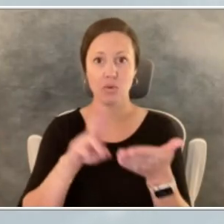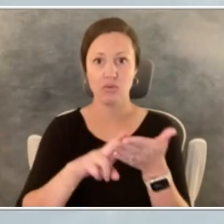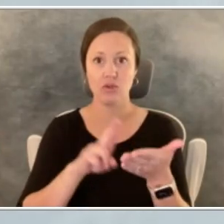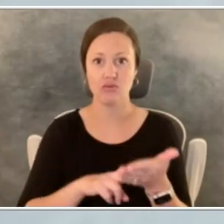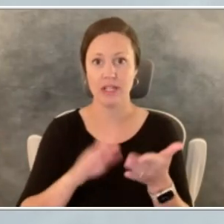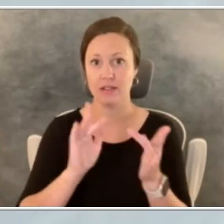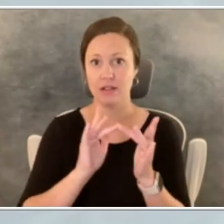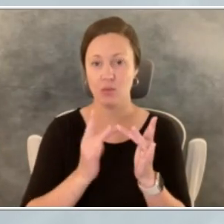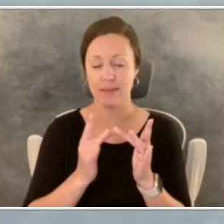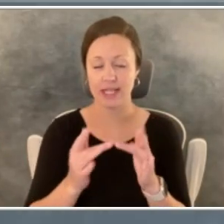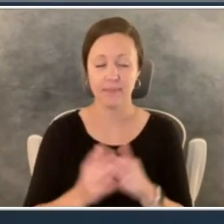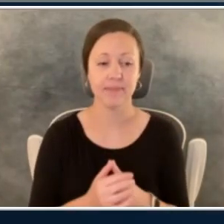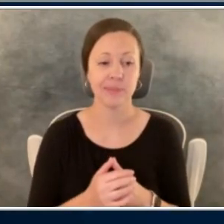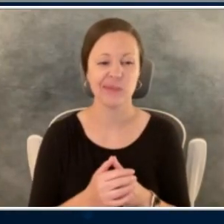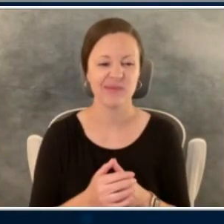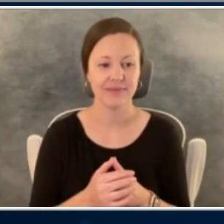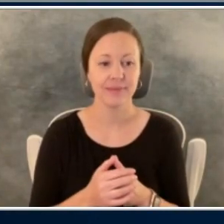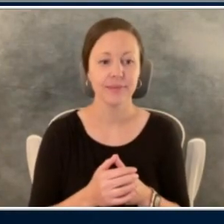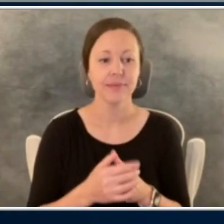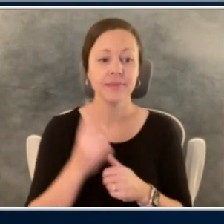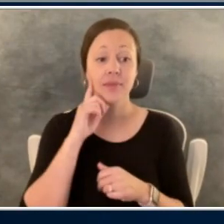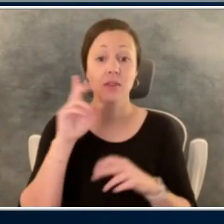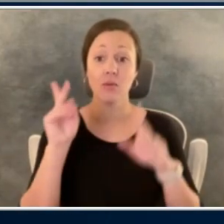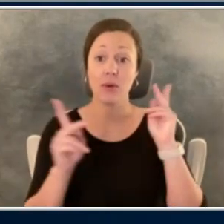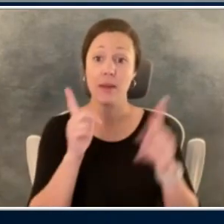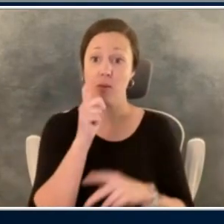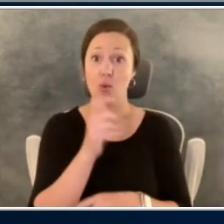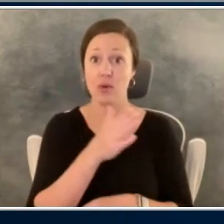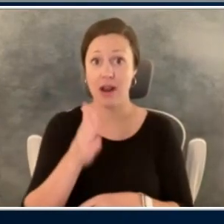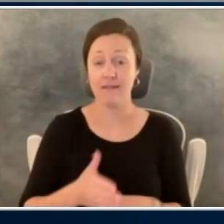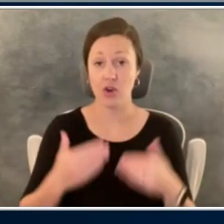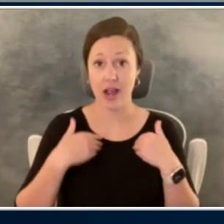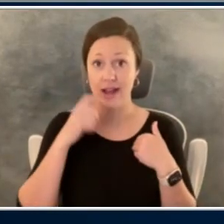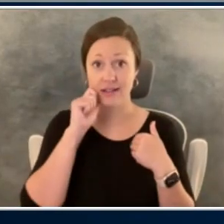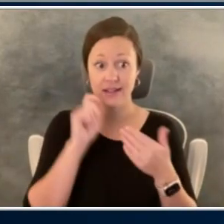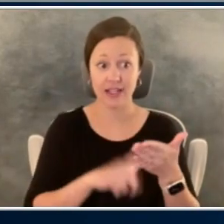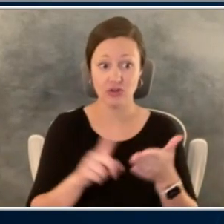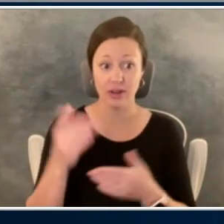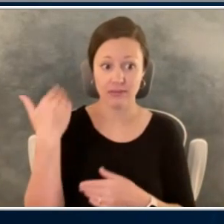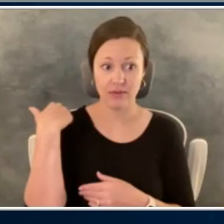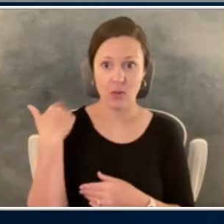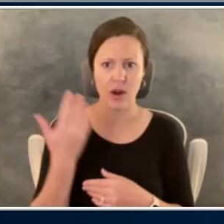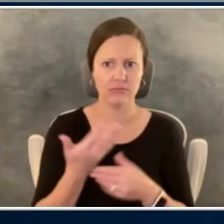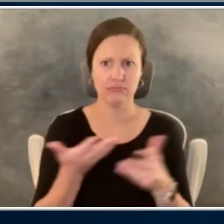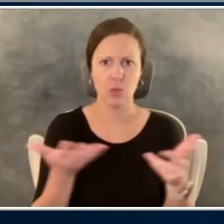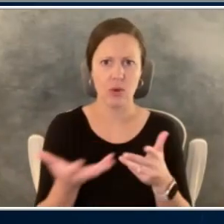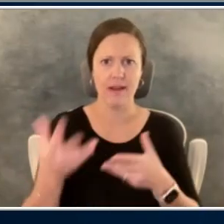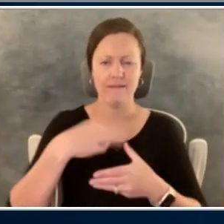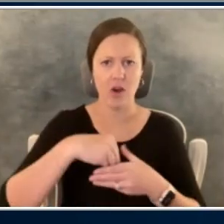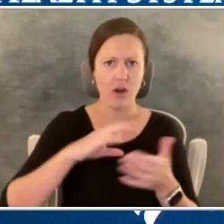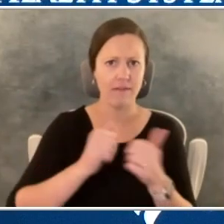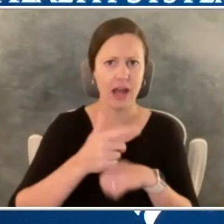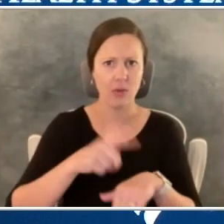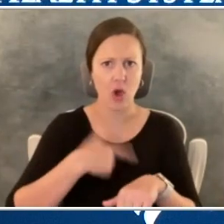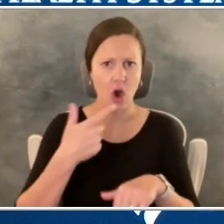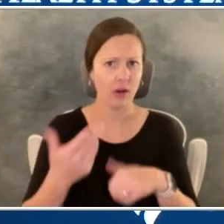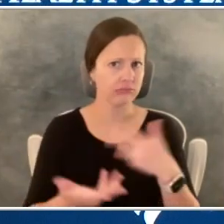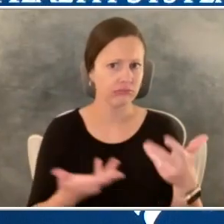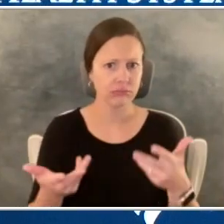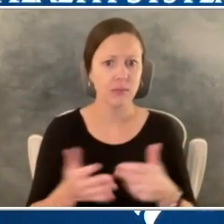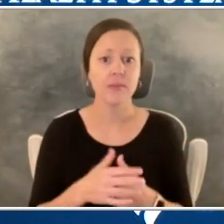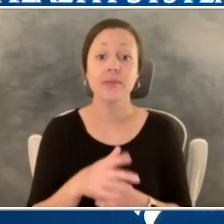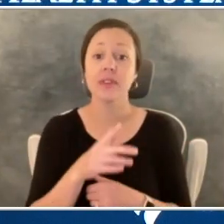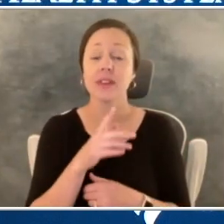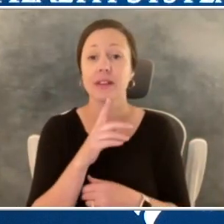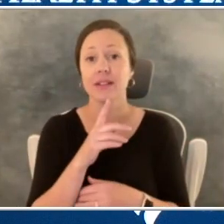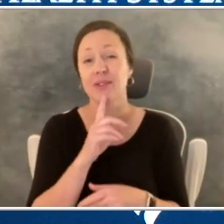for those who have never had a skin check before, what all is involved? About how long does it take? You know, it really depends. If